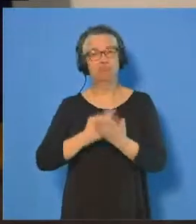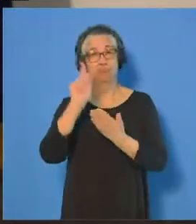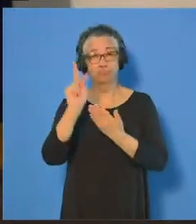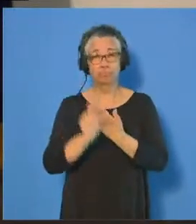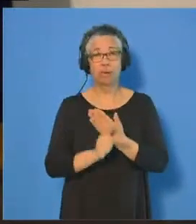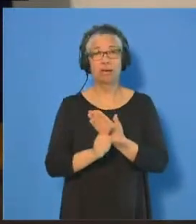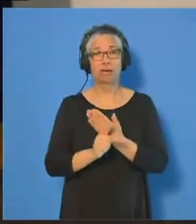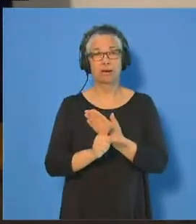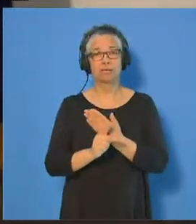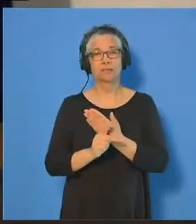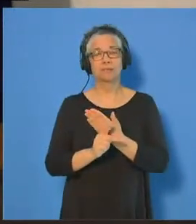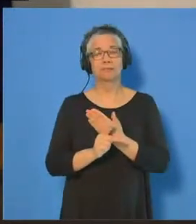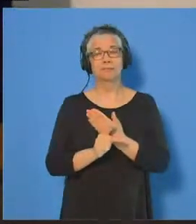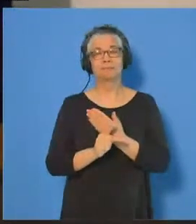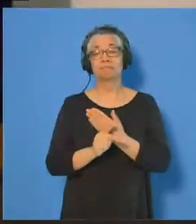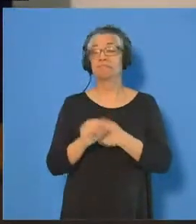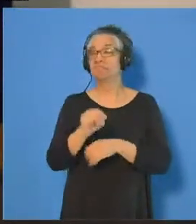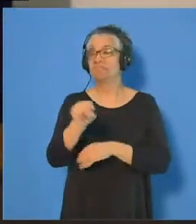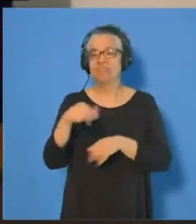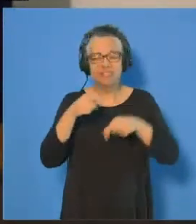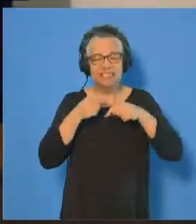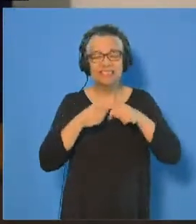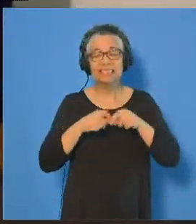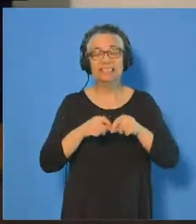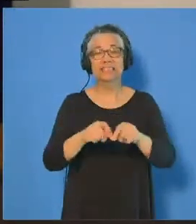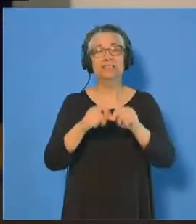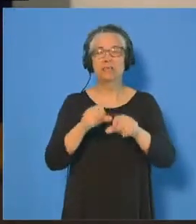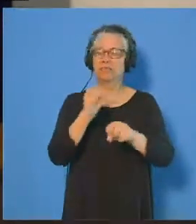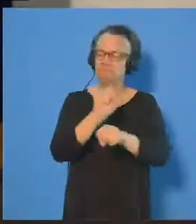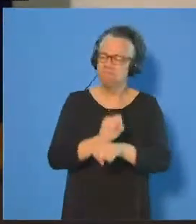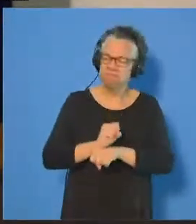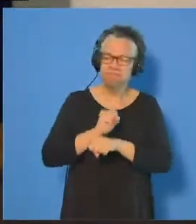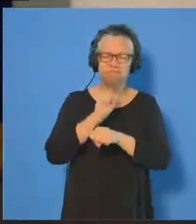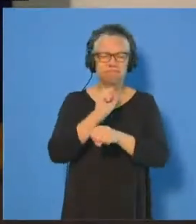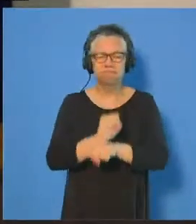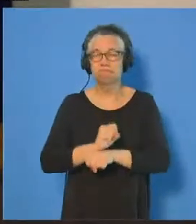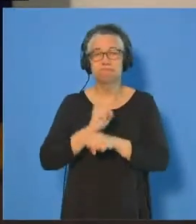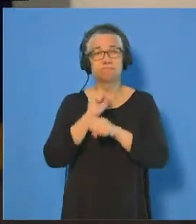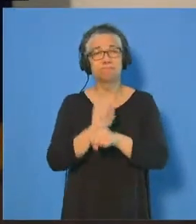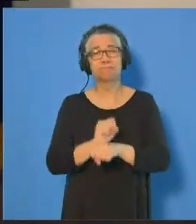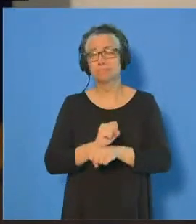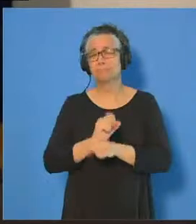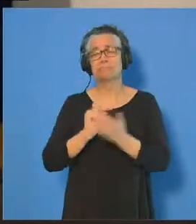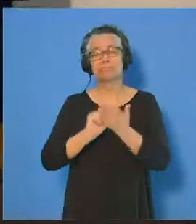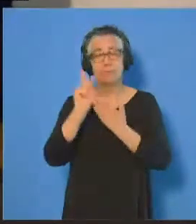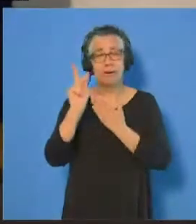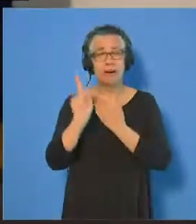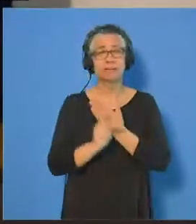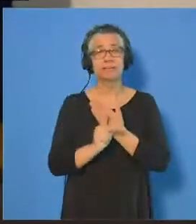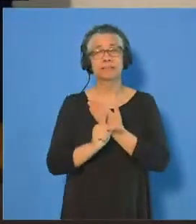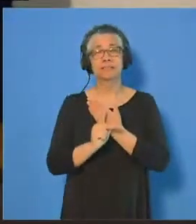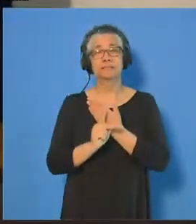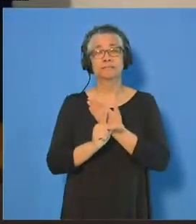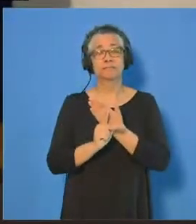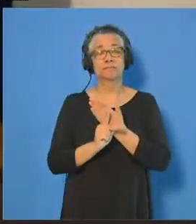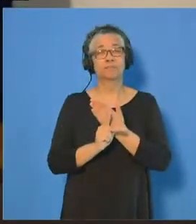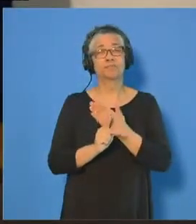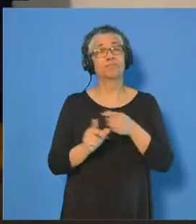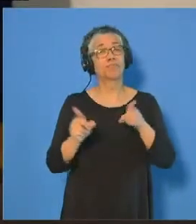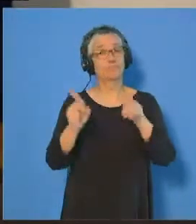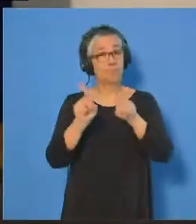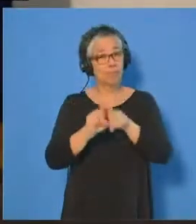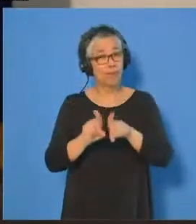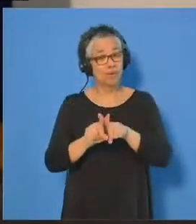project. They will continue to work diligently on this project and